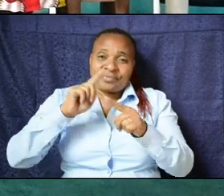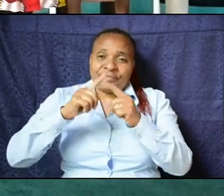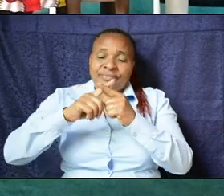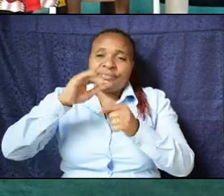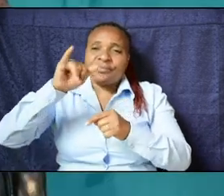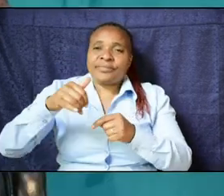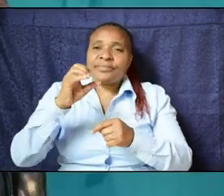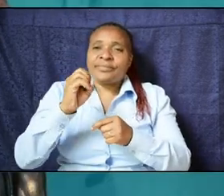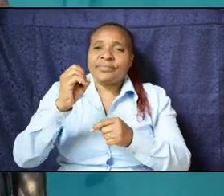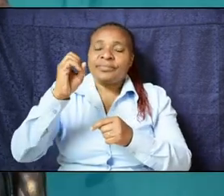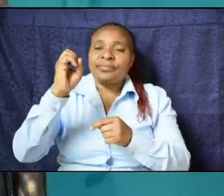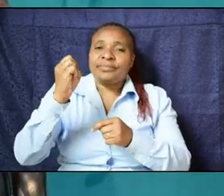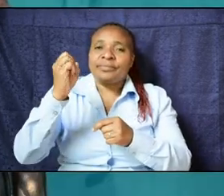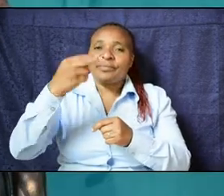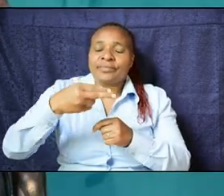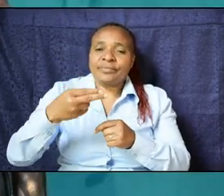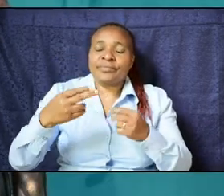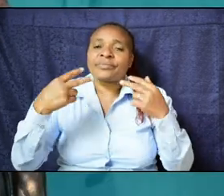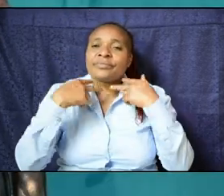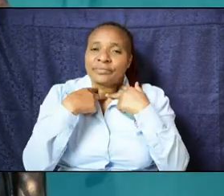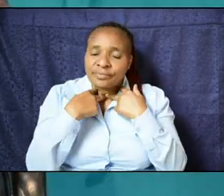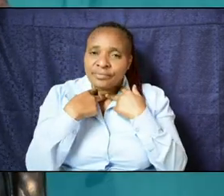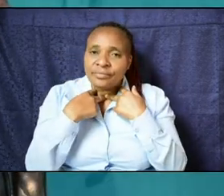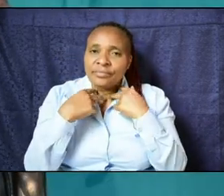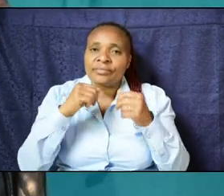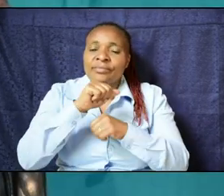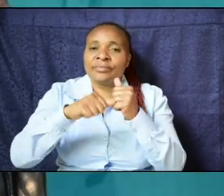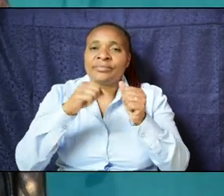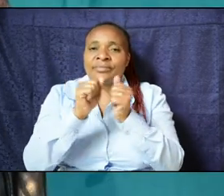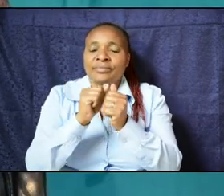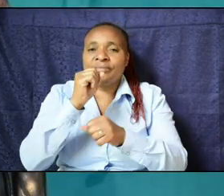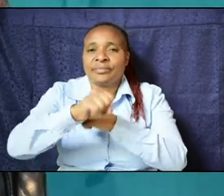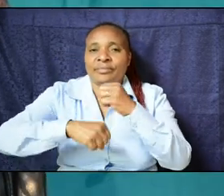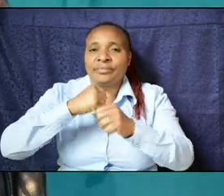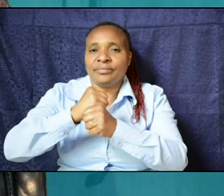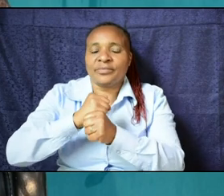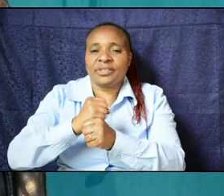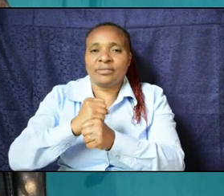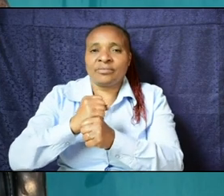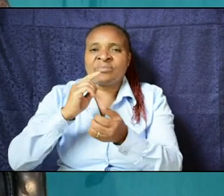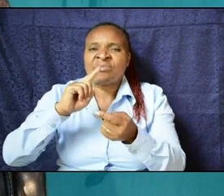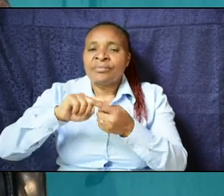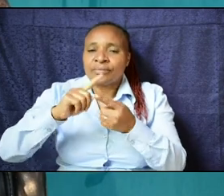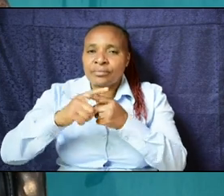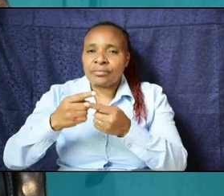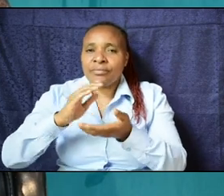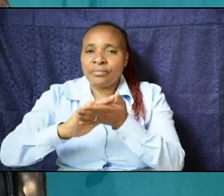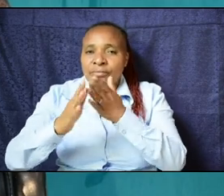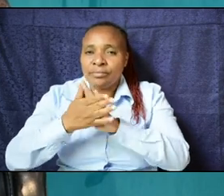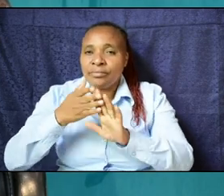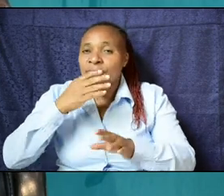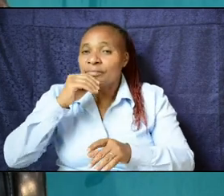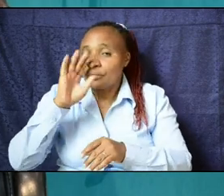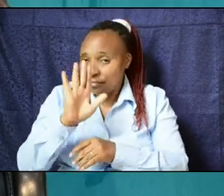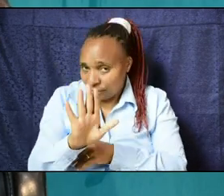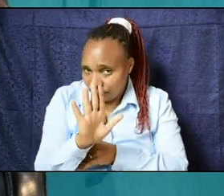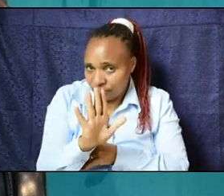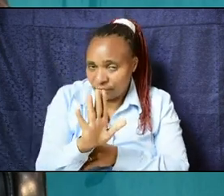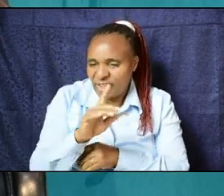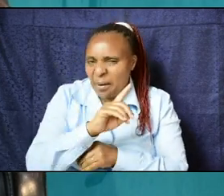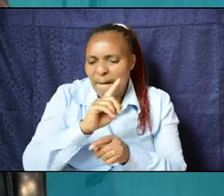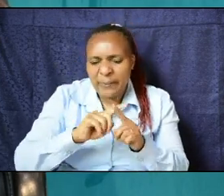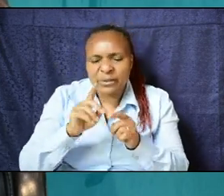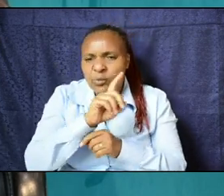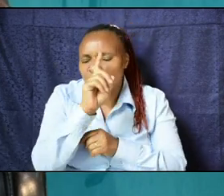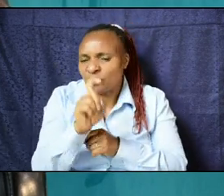Joseph was also in slavery for about 10 years, and still he forgave his brothers. The question is, will